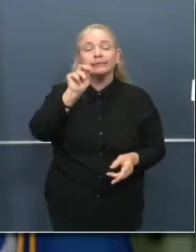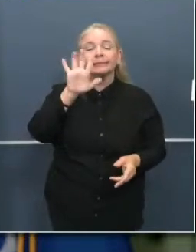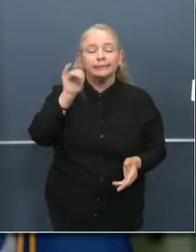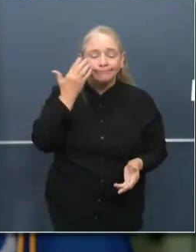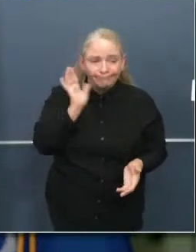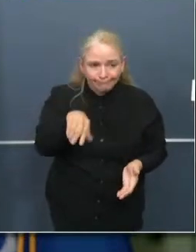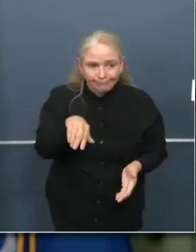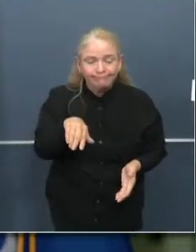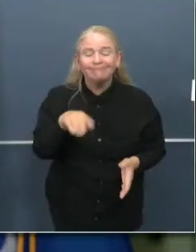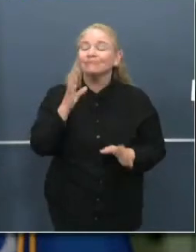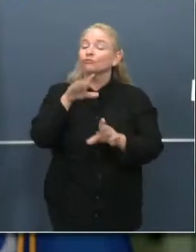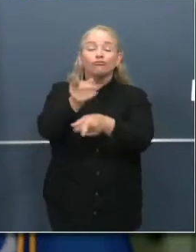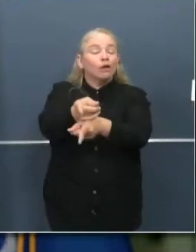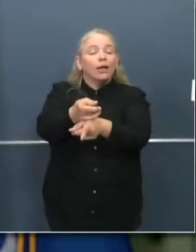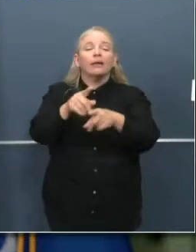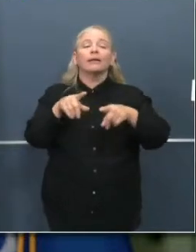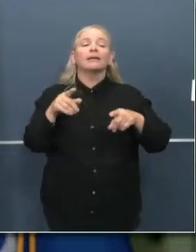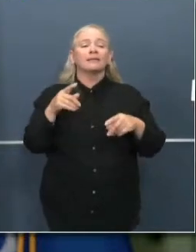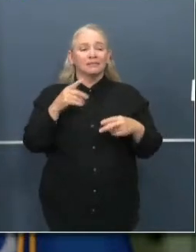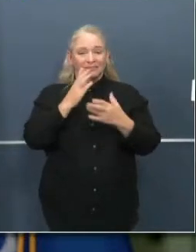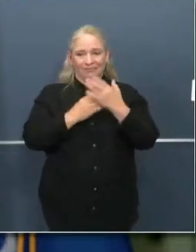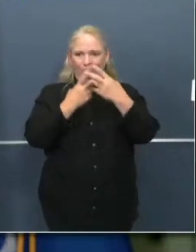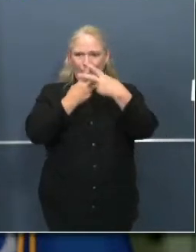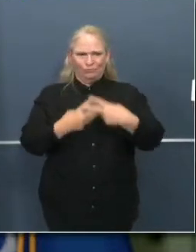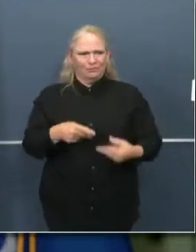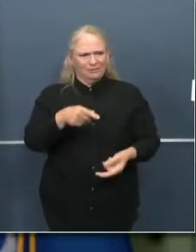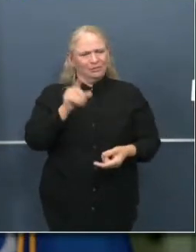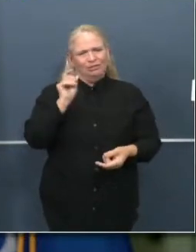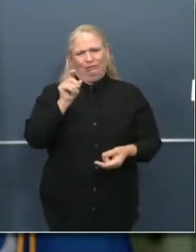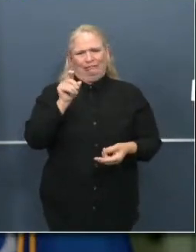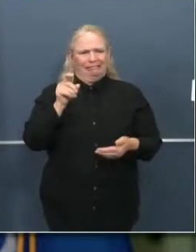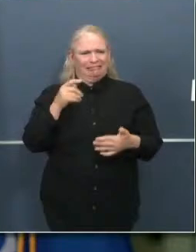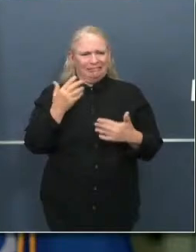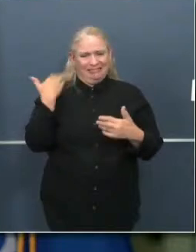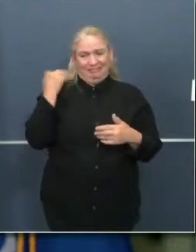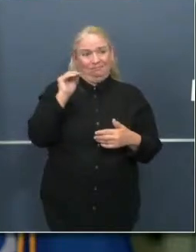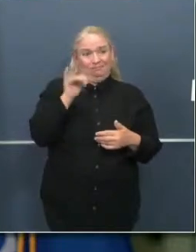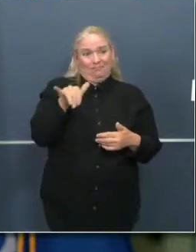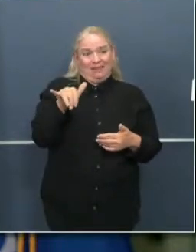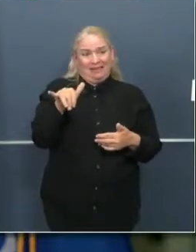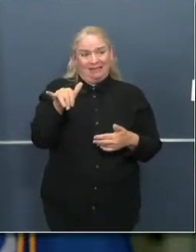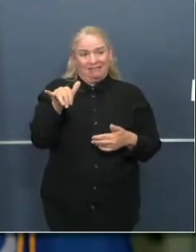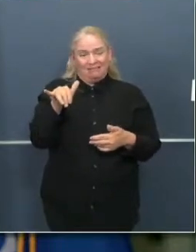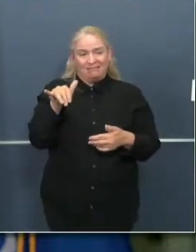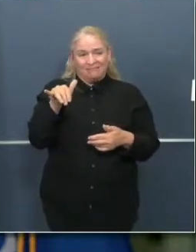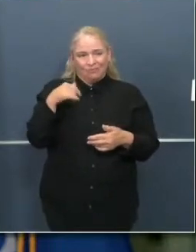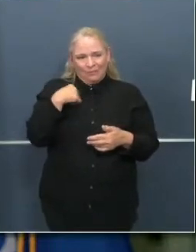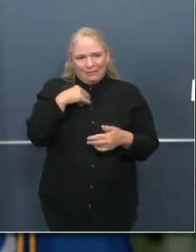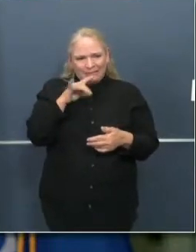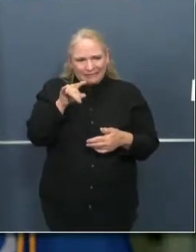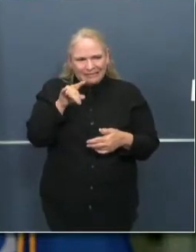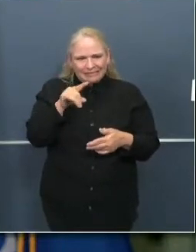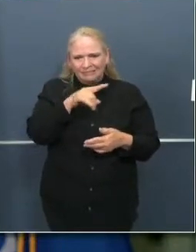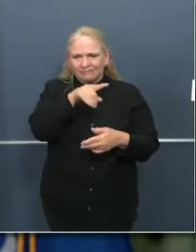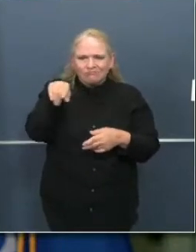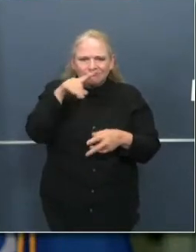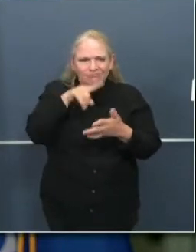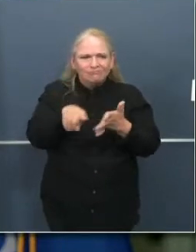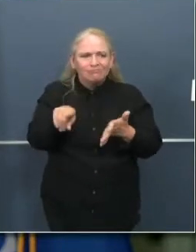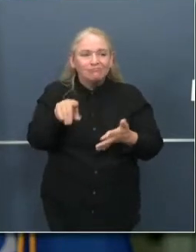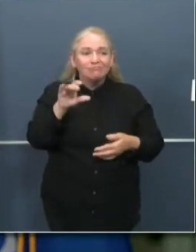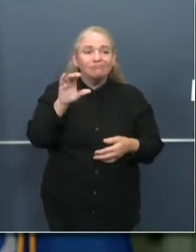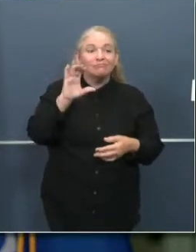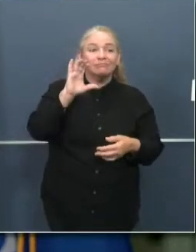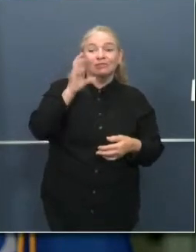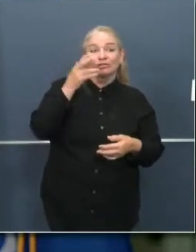transferred from one prison, Chino, into San Quentin. They should not have been transferred. The receiver, the federal receiver, has